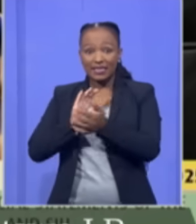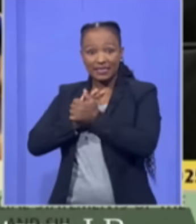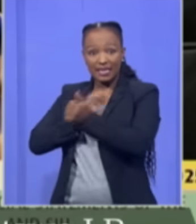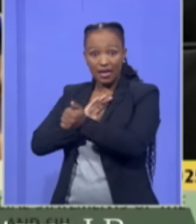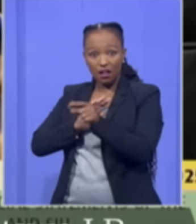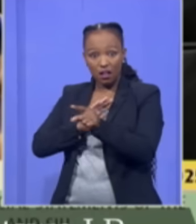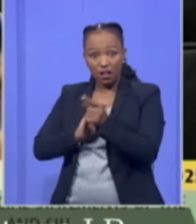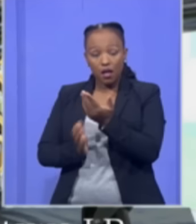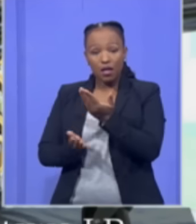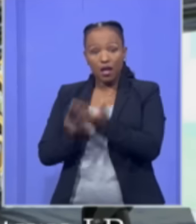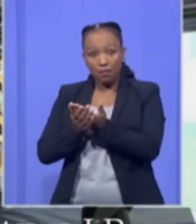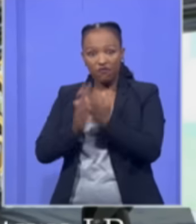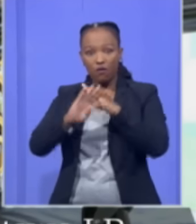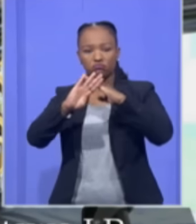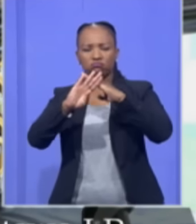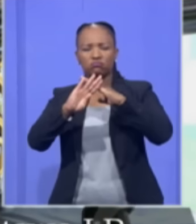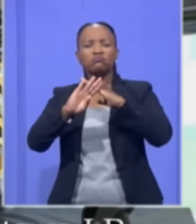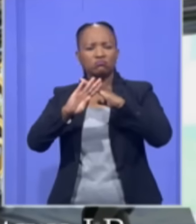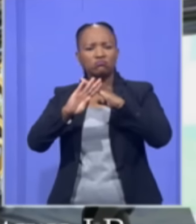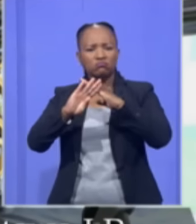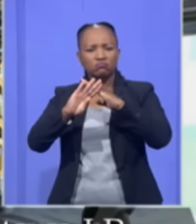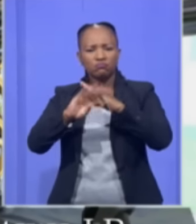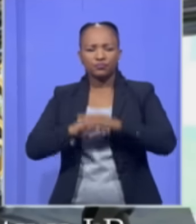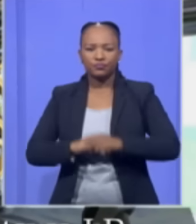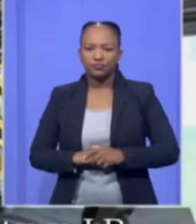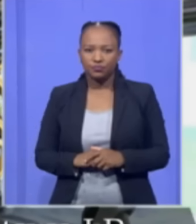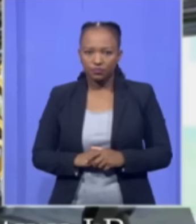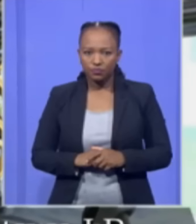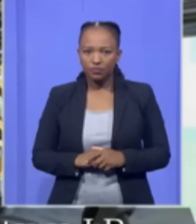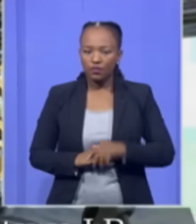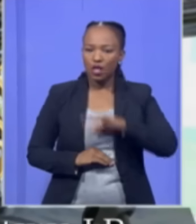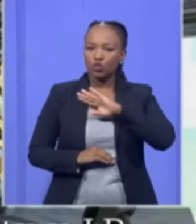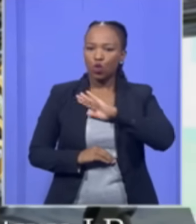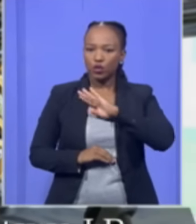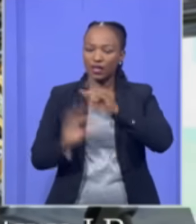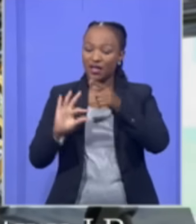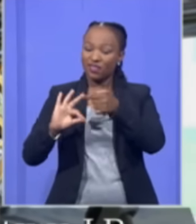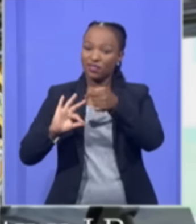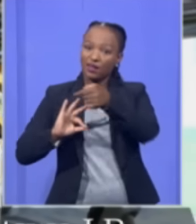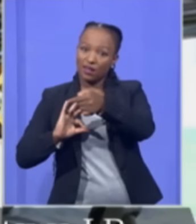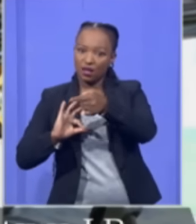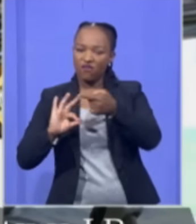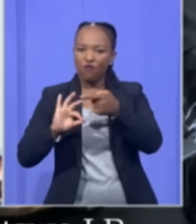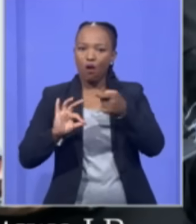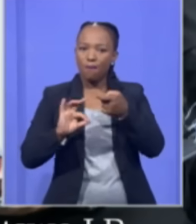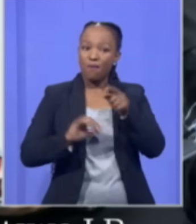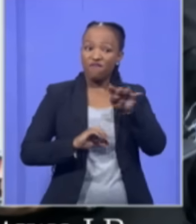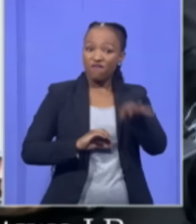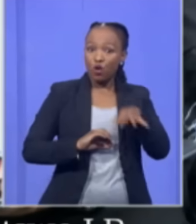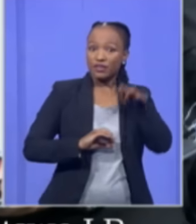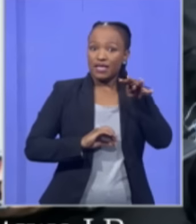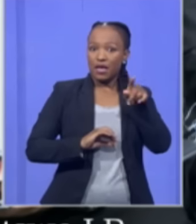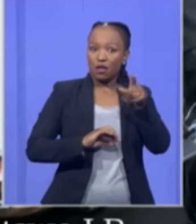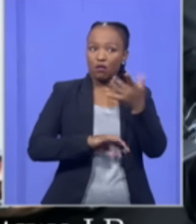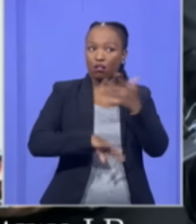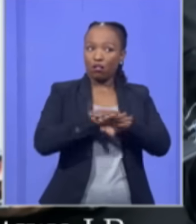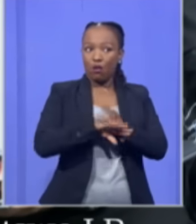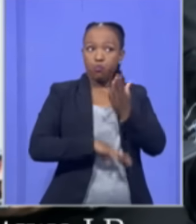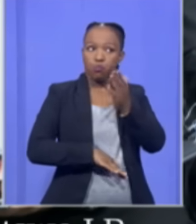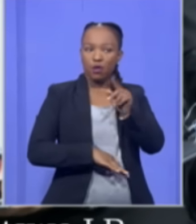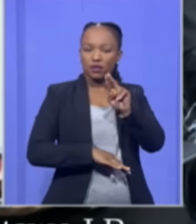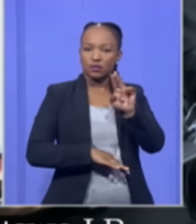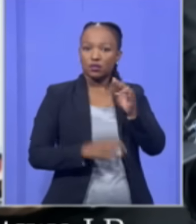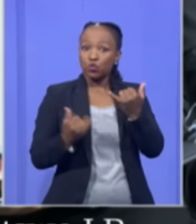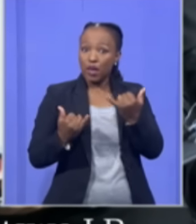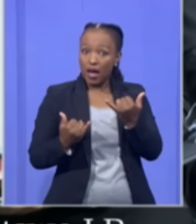to defend ourselves. Masole a mararo a o qetela ho a 14 a ileng a hlokahala naheng ya DRC a